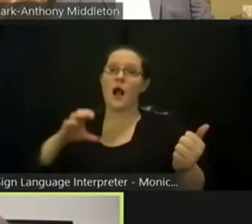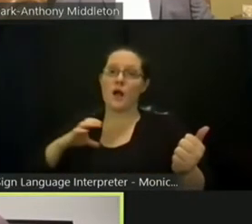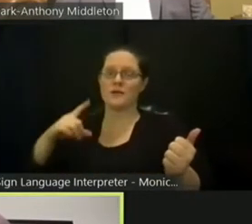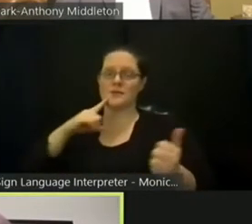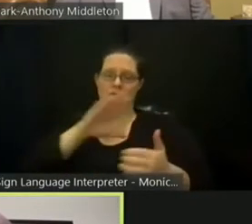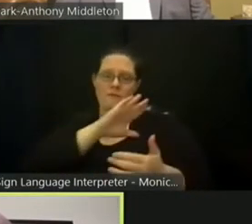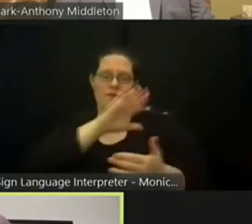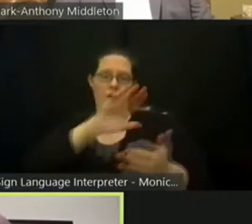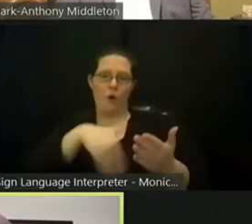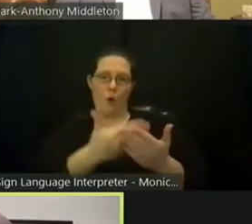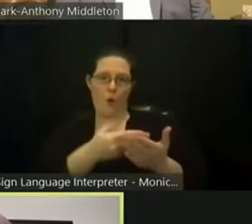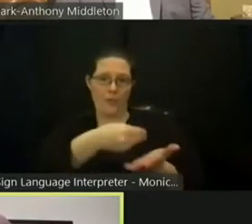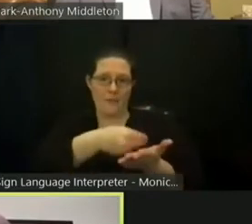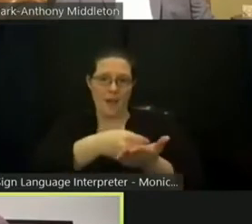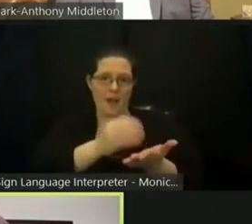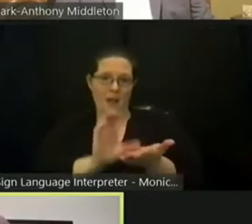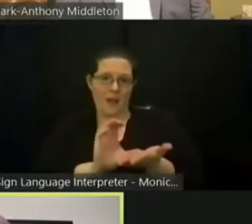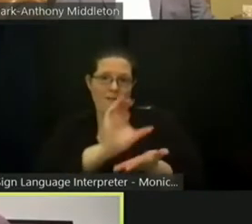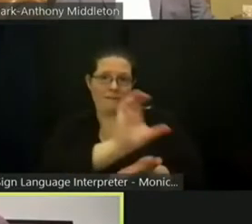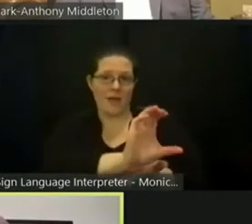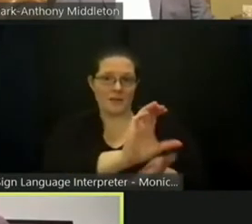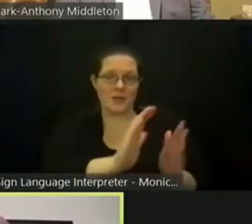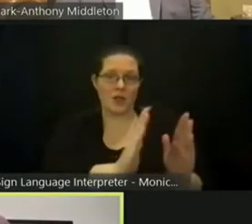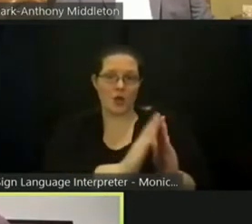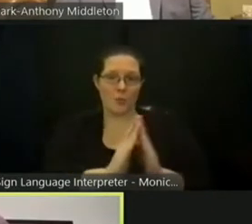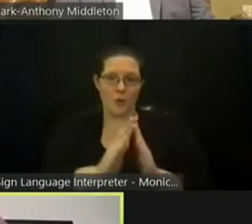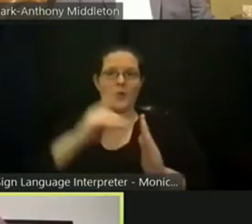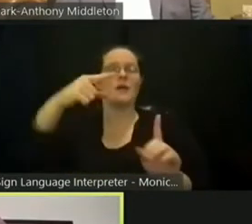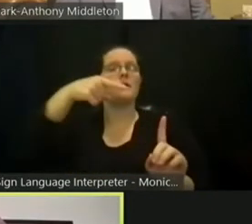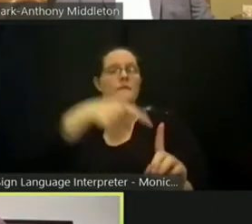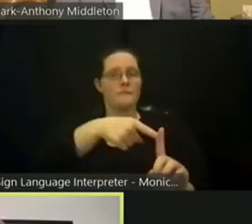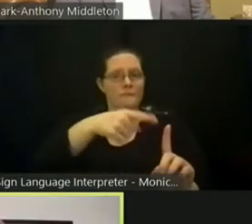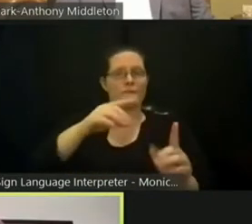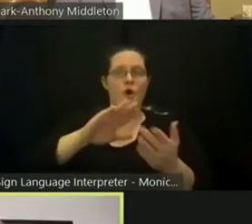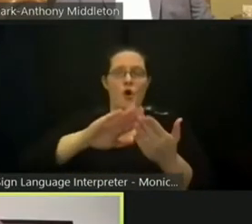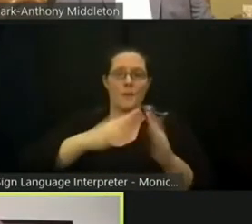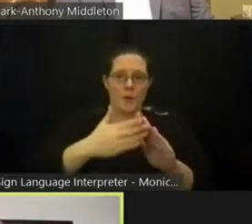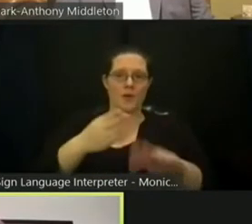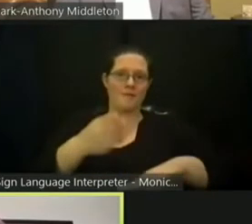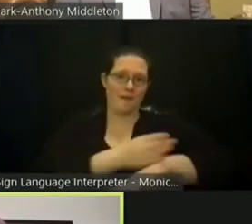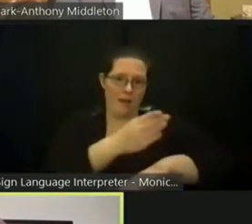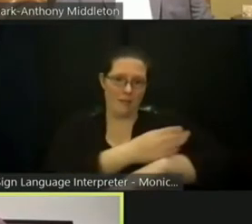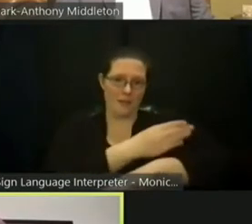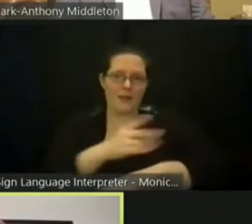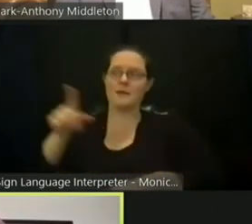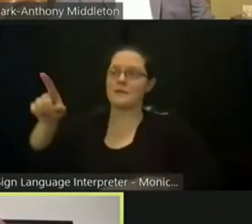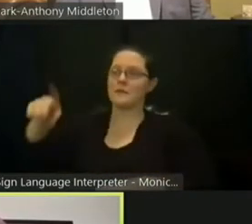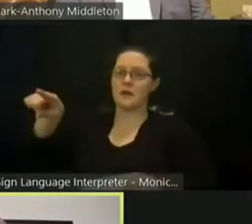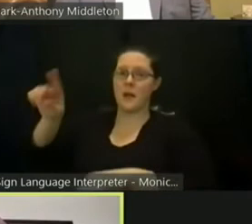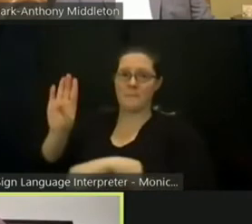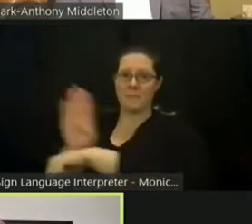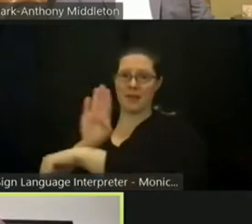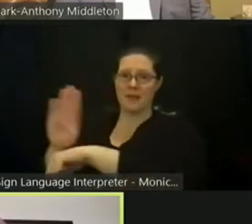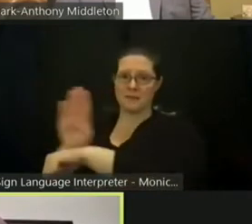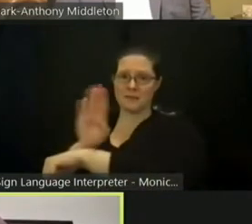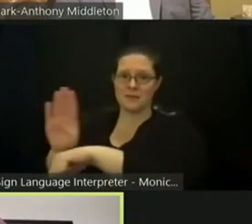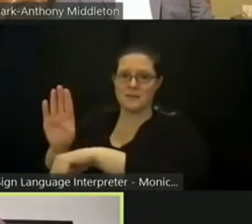that are invested in communities for community development, that businesses